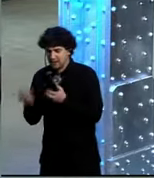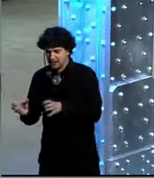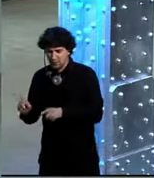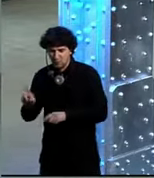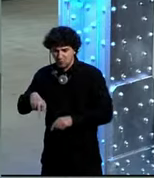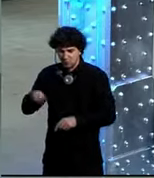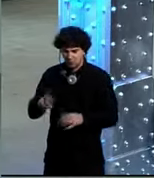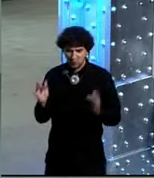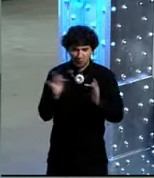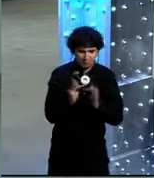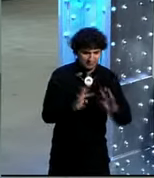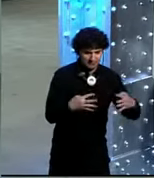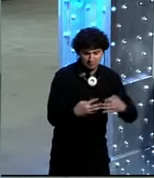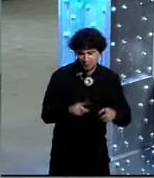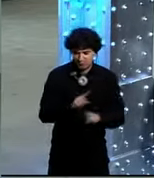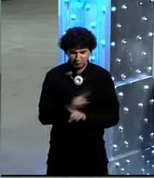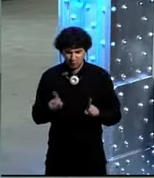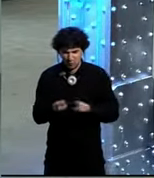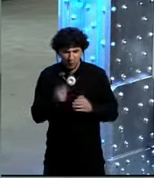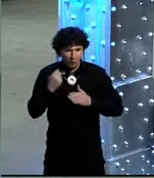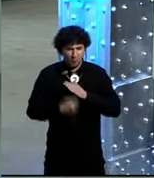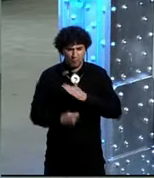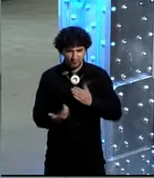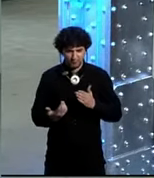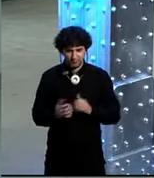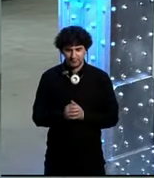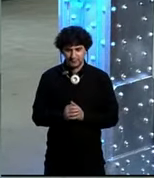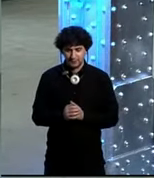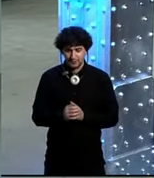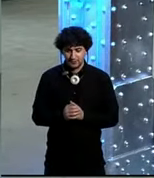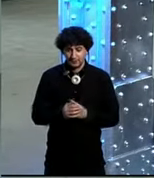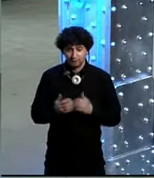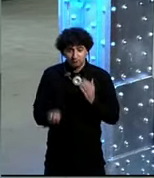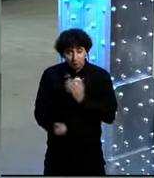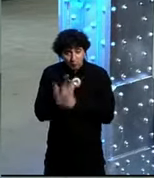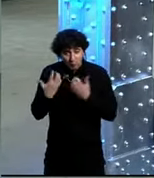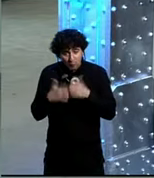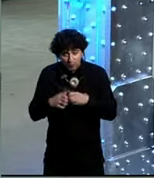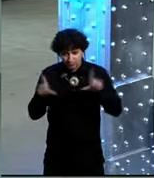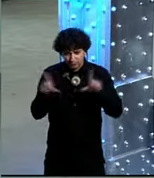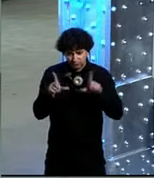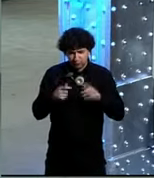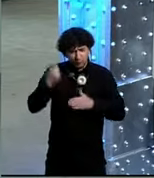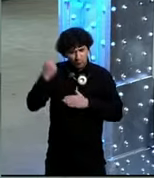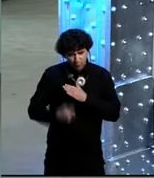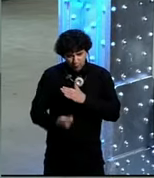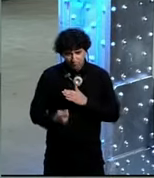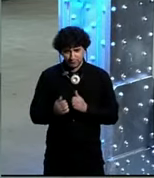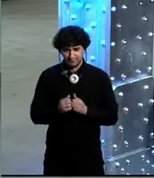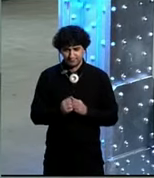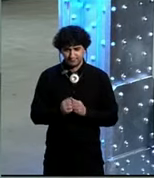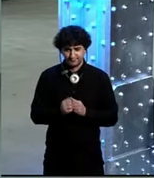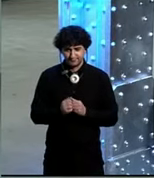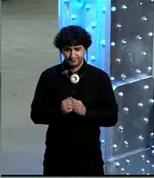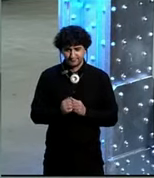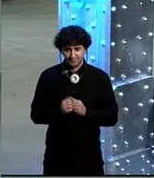no one spoke to anymore. Rigid. And rigid television production, rigid stuff everywhere. Rigid, for me, is becoming more of a thing